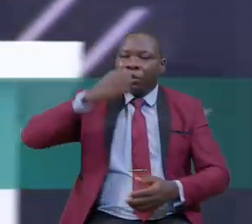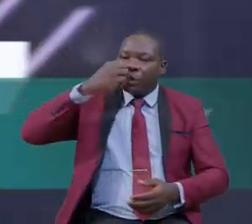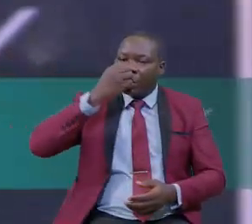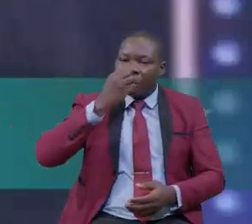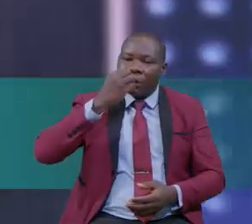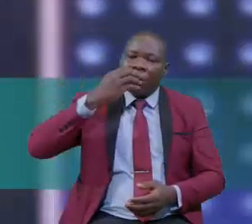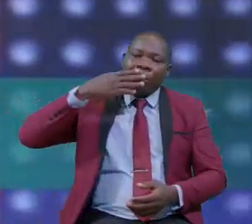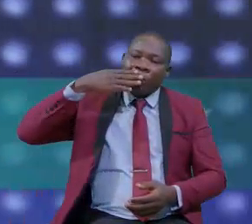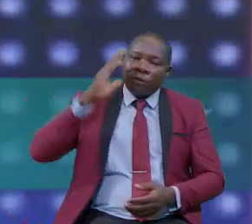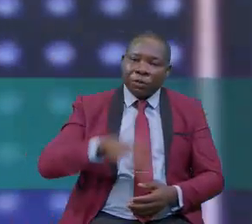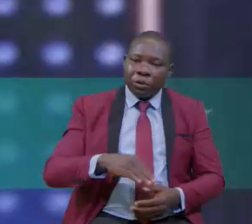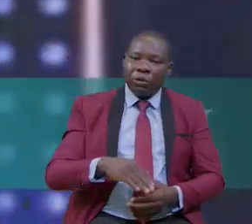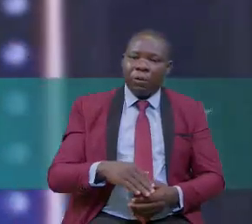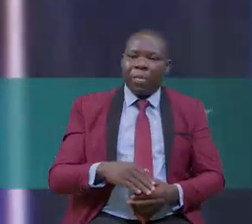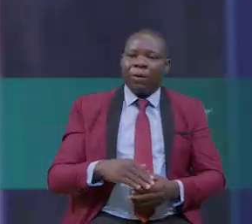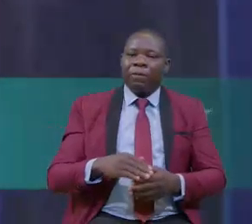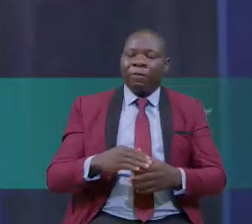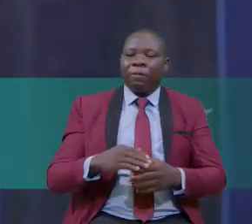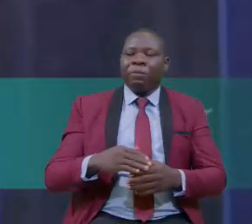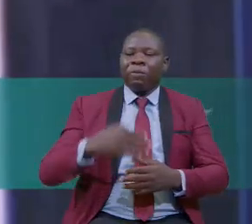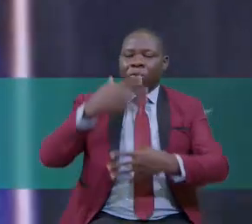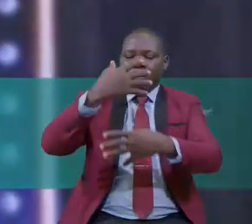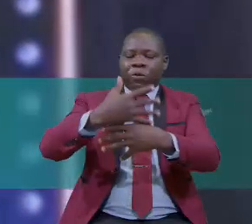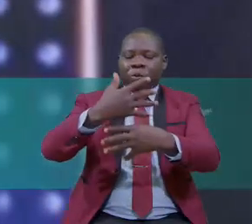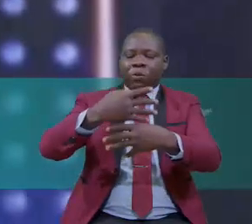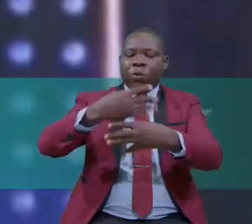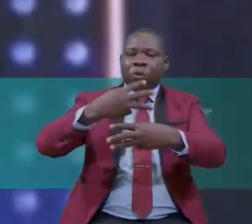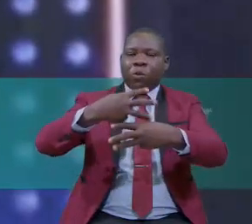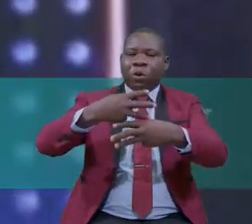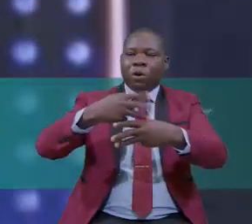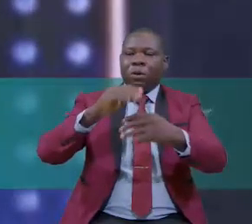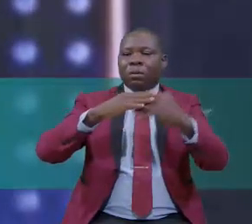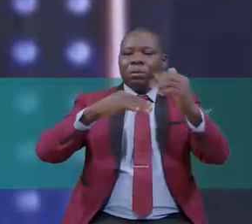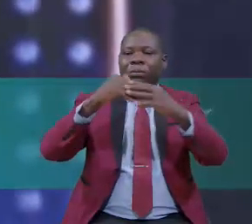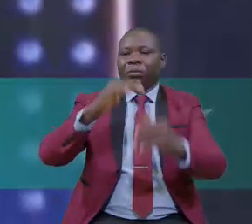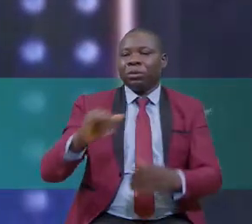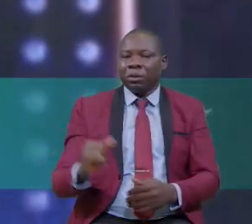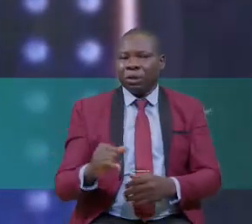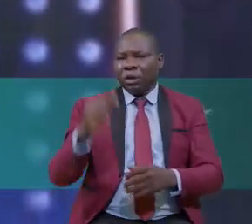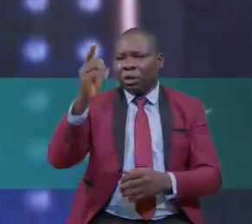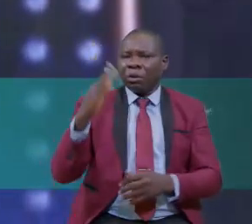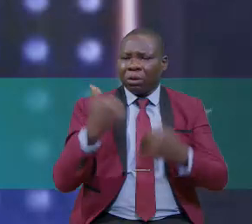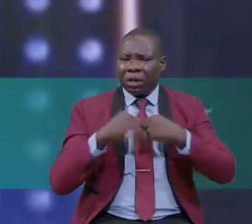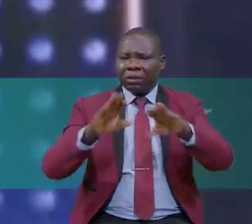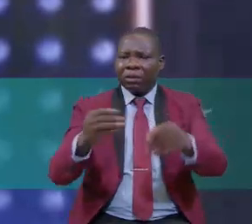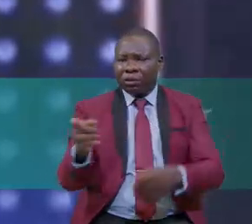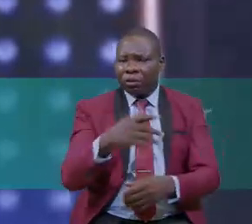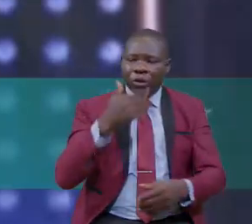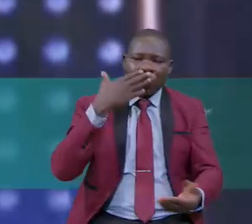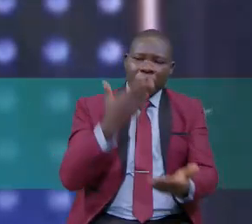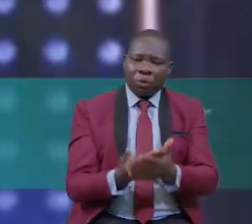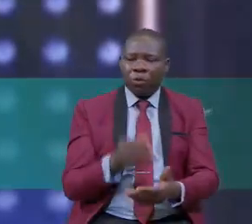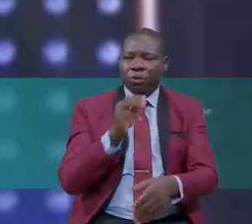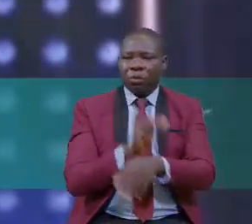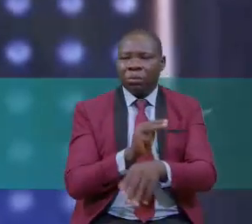Fault finding. You know, God has given you a good ministry. Project that ministry. Do that ministry. Preach